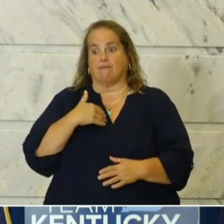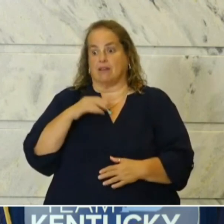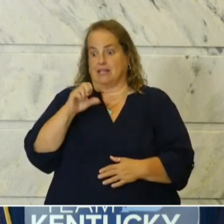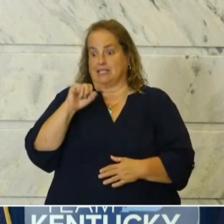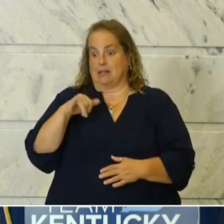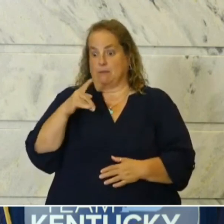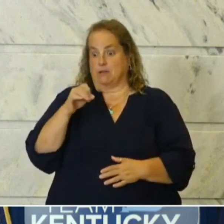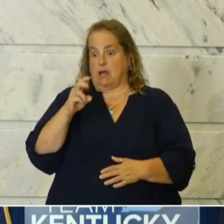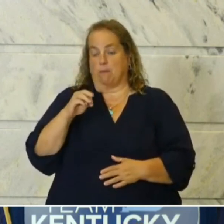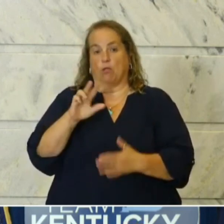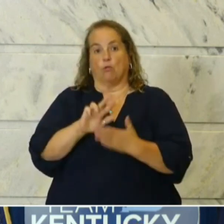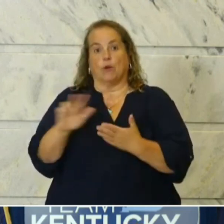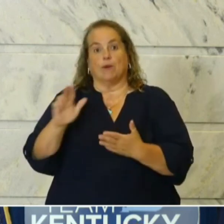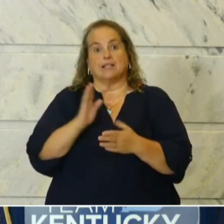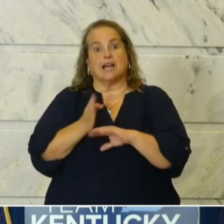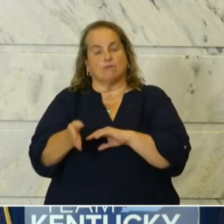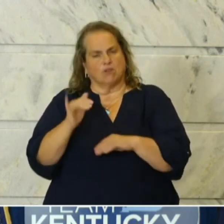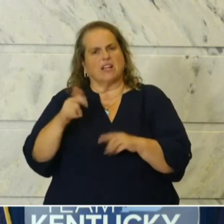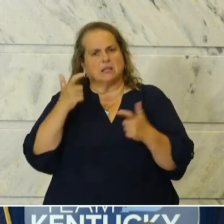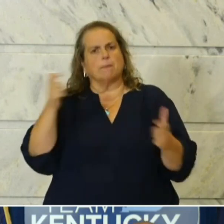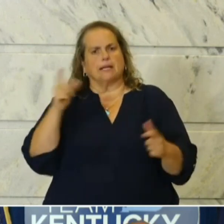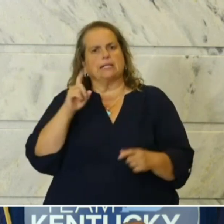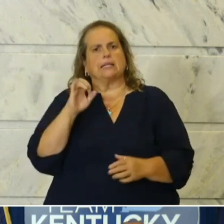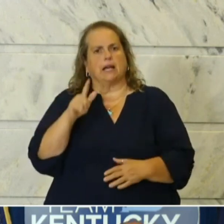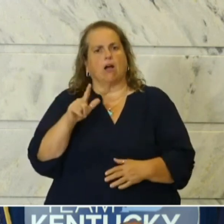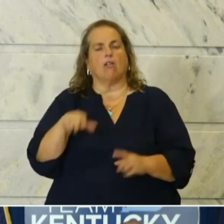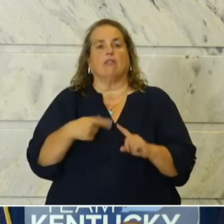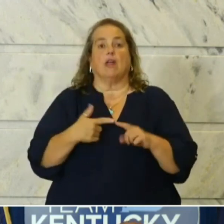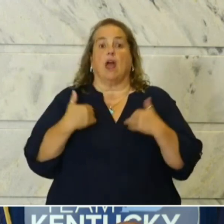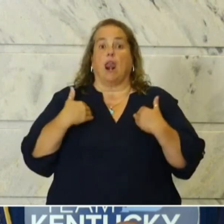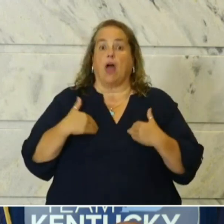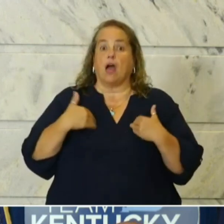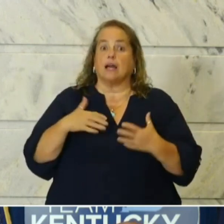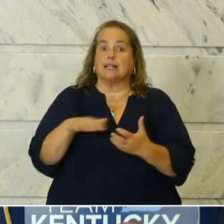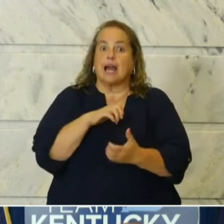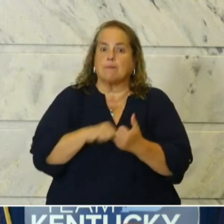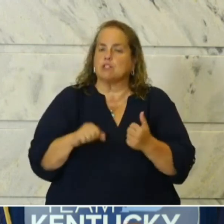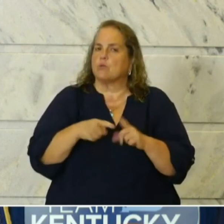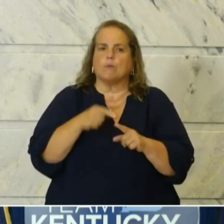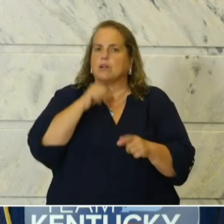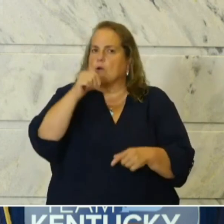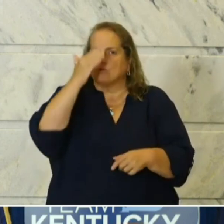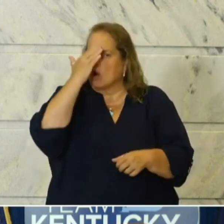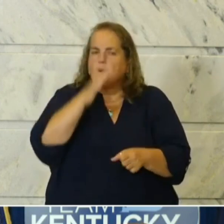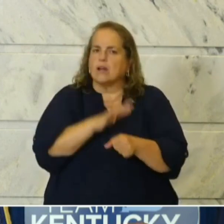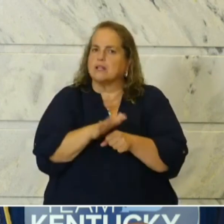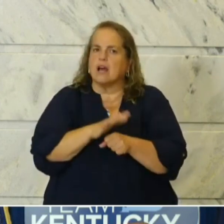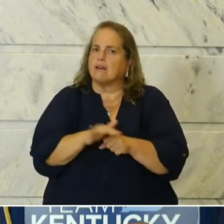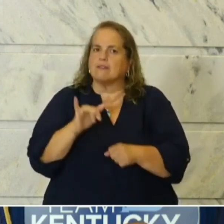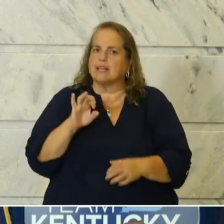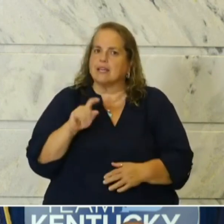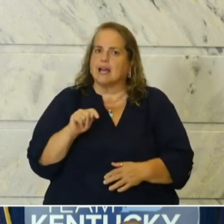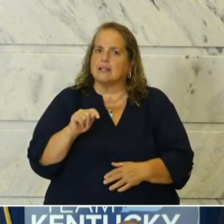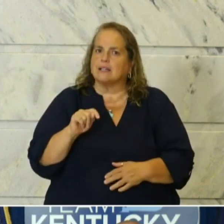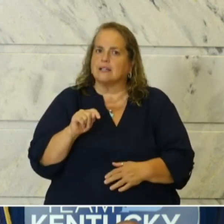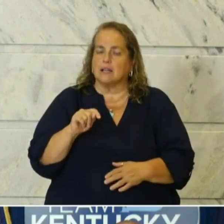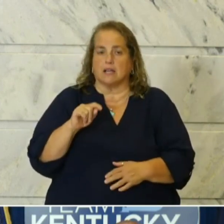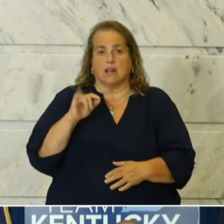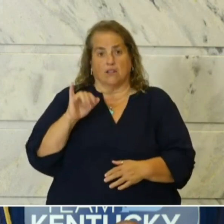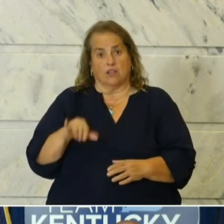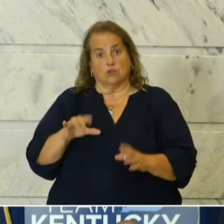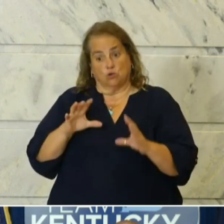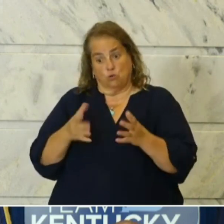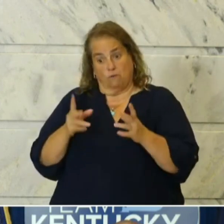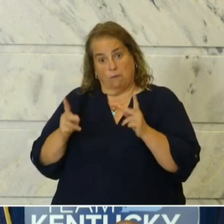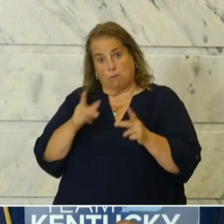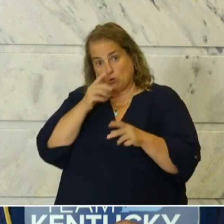big deal. And then lung damage, and we don't know enough about this yet, but there is a subset of people who get this condition and it's like